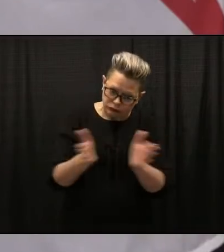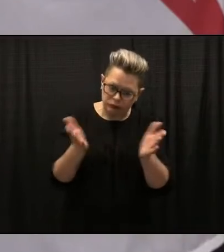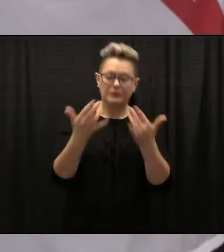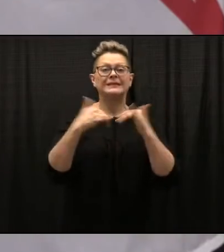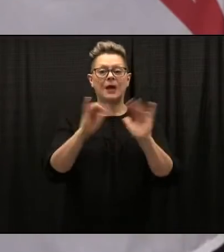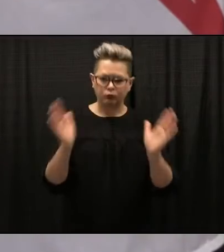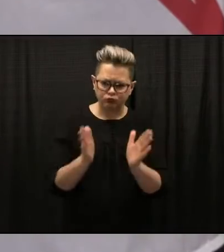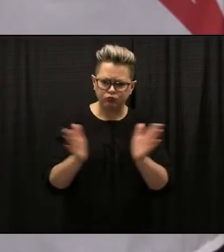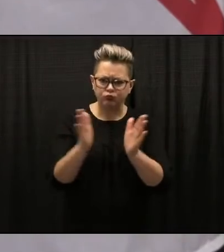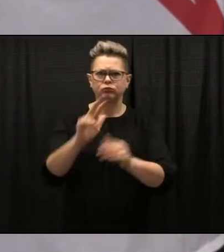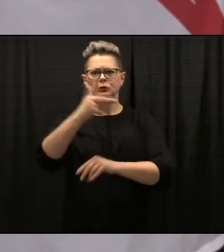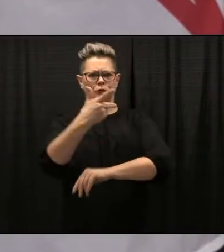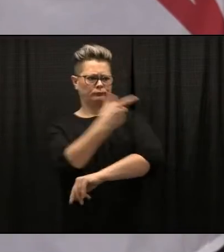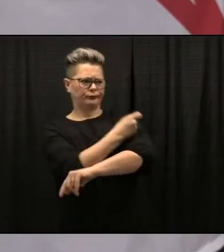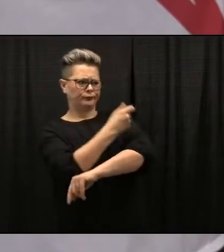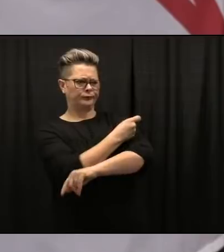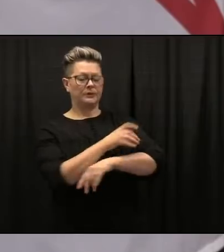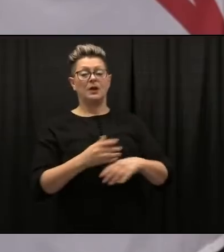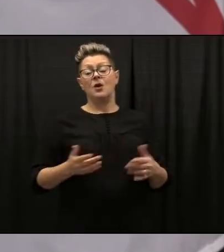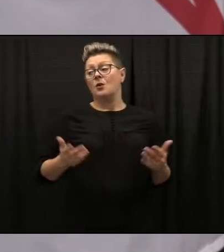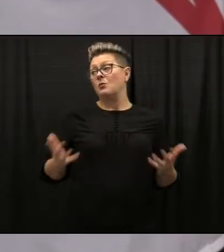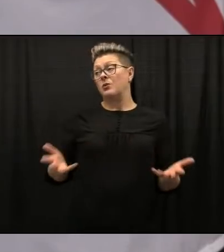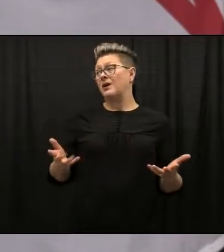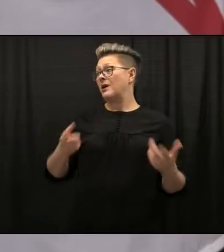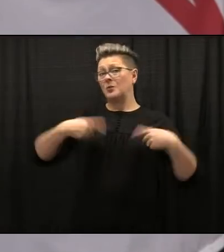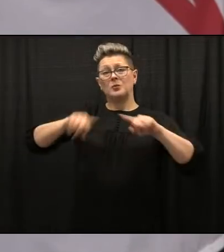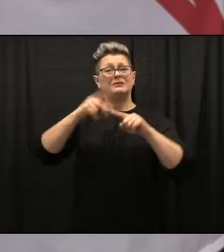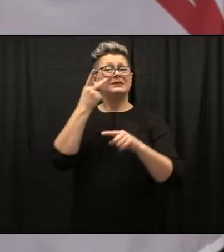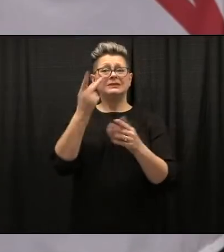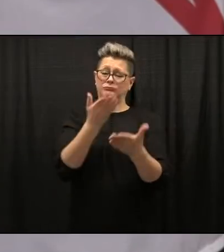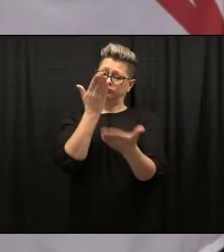Well, we've seen evidence of it in the past. So, the Vax Pass is